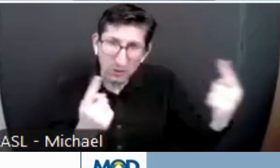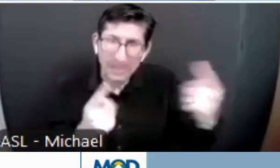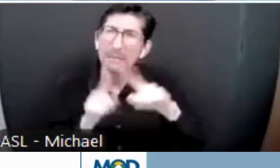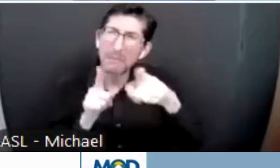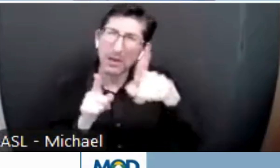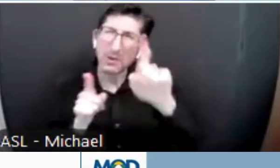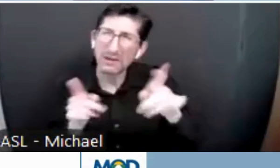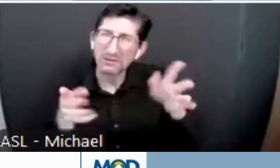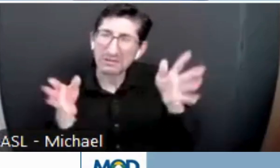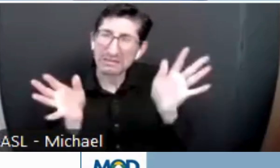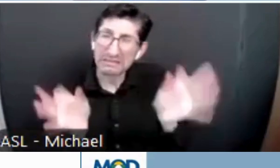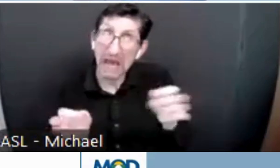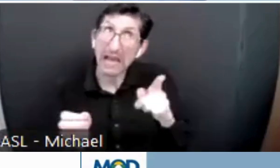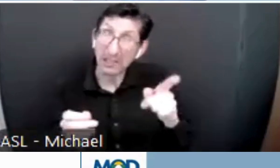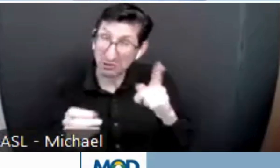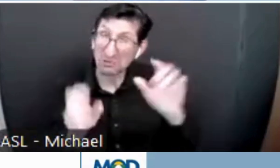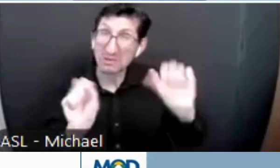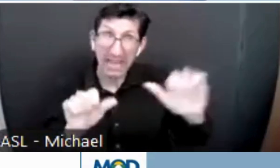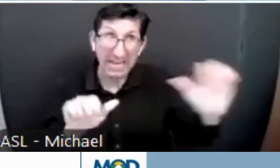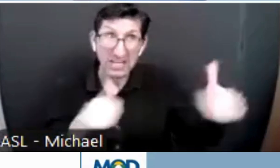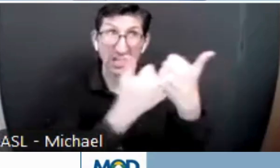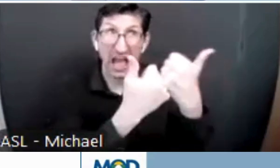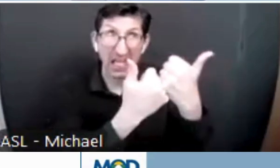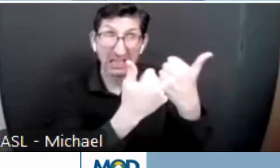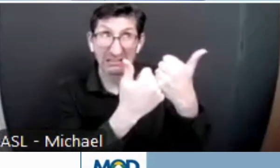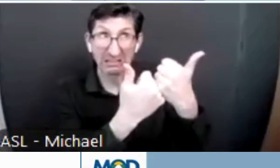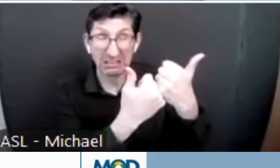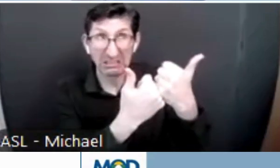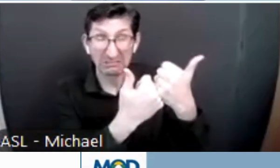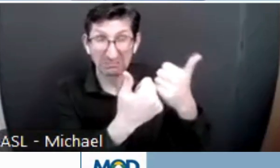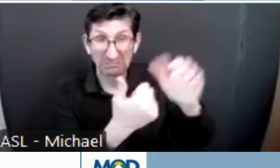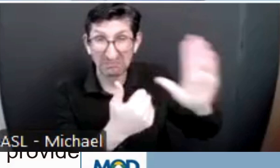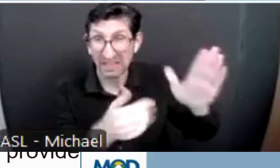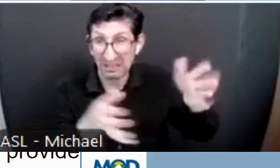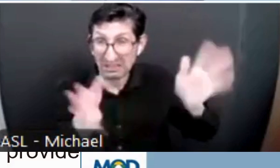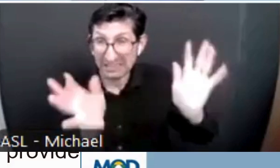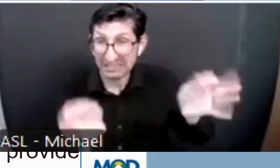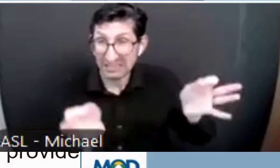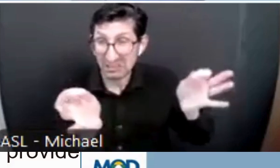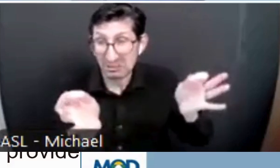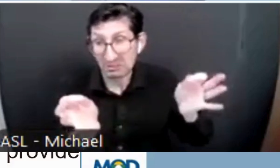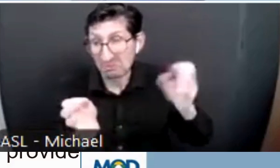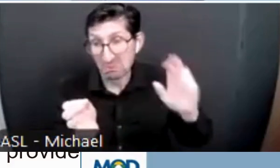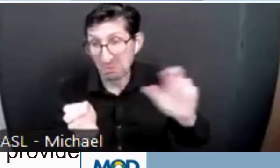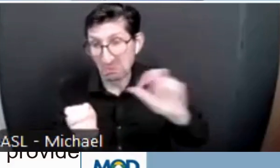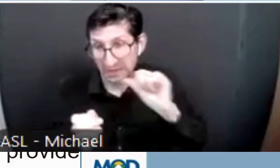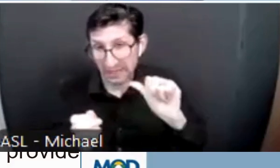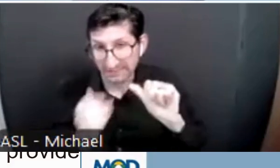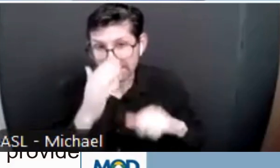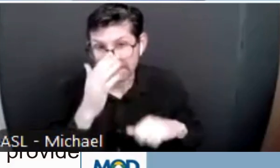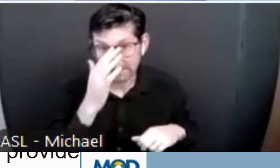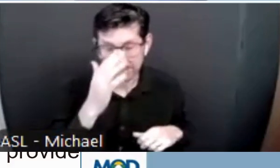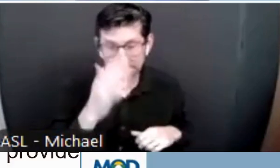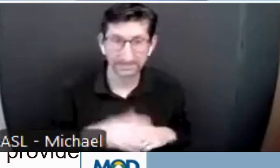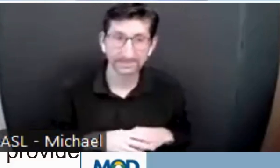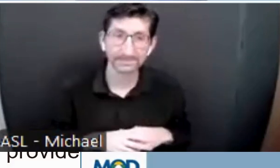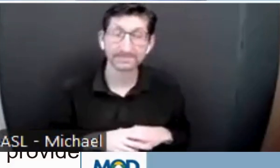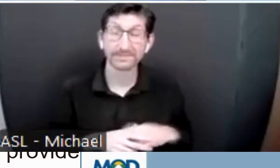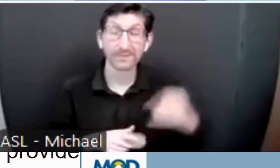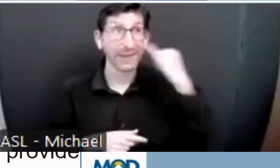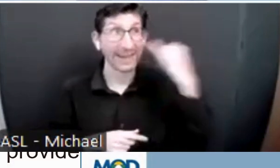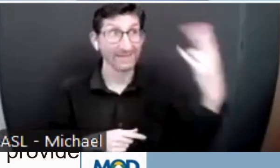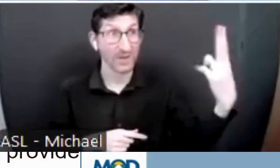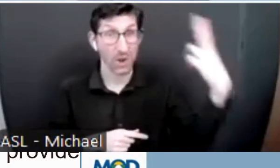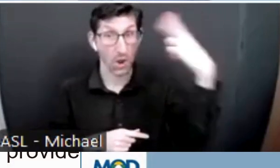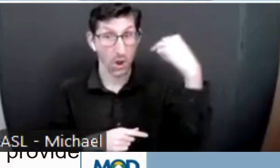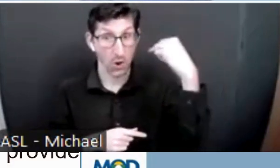position to successfully challenge the decision that they've made. Next slide, please. Okay, so what do you do if you're